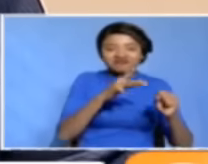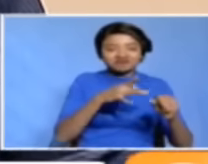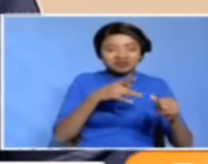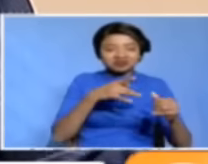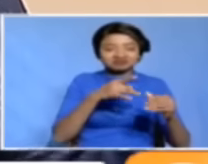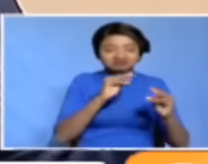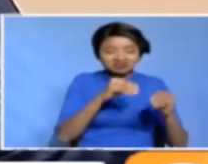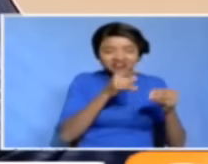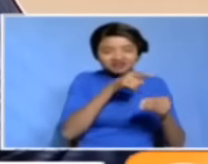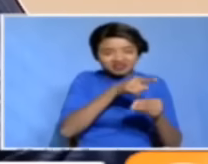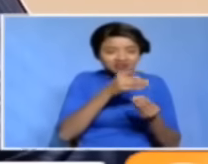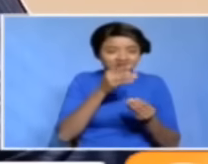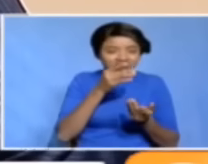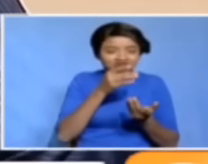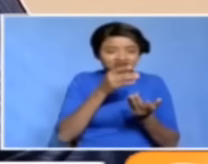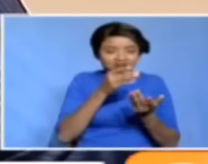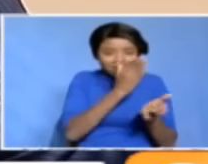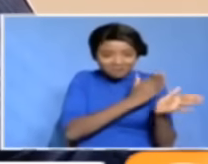constituencies,